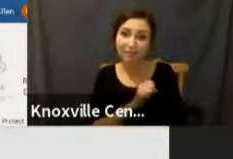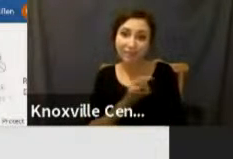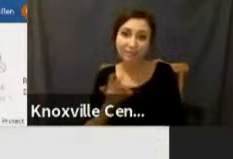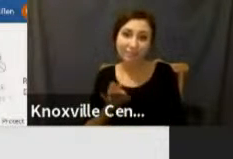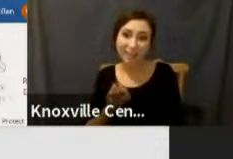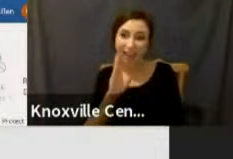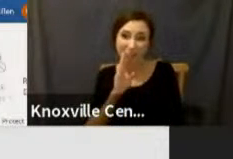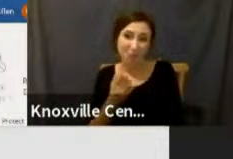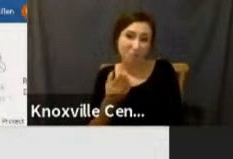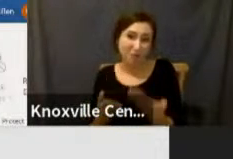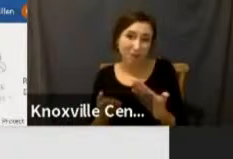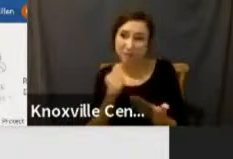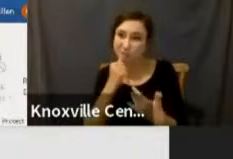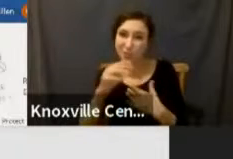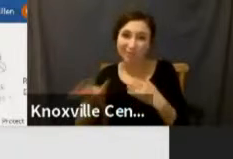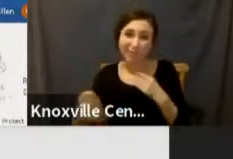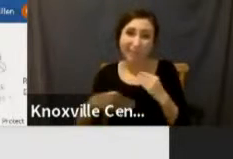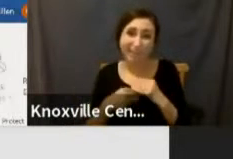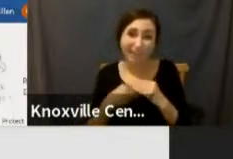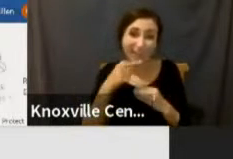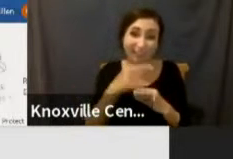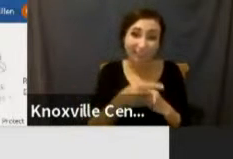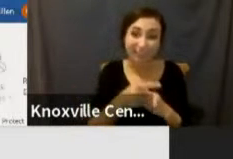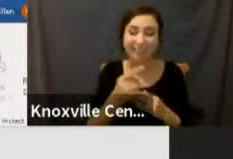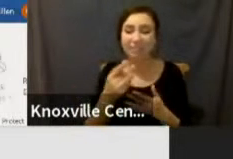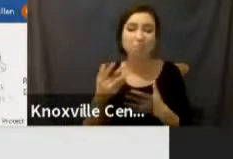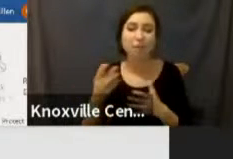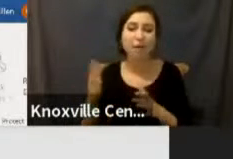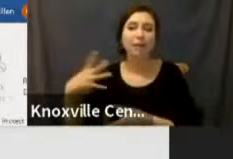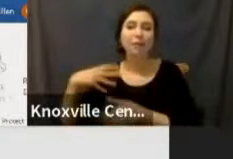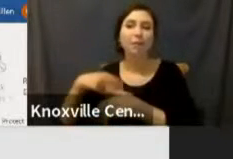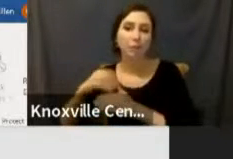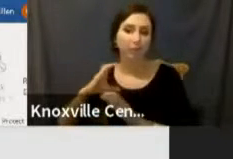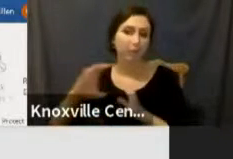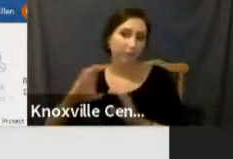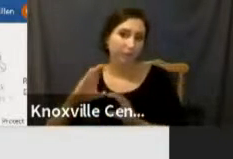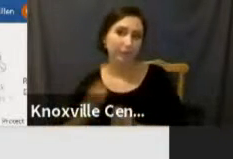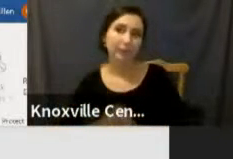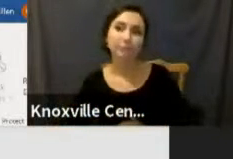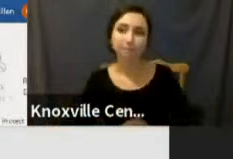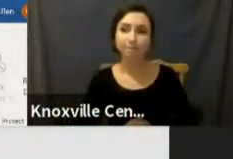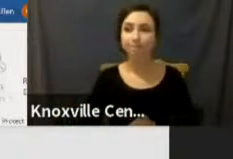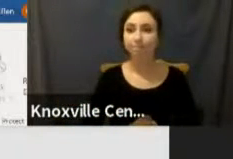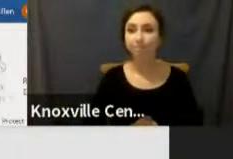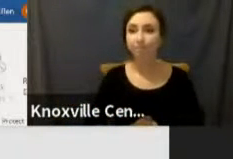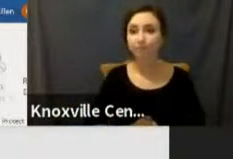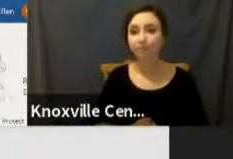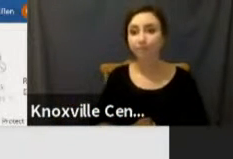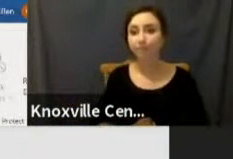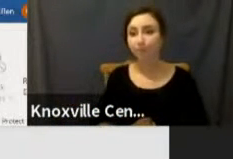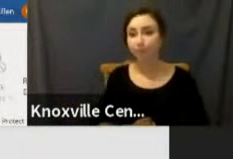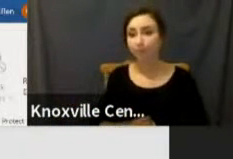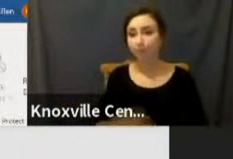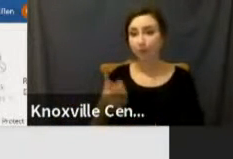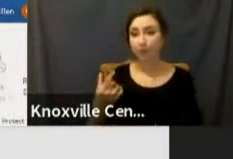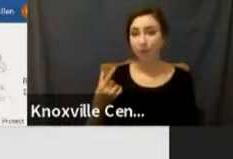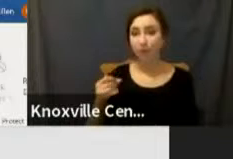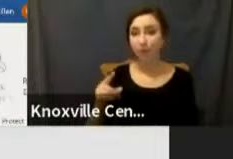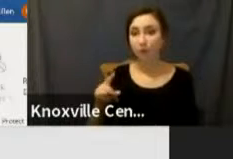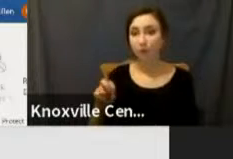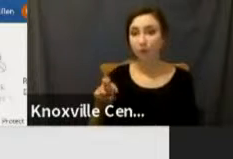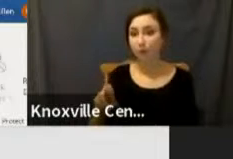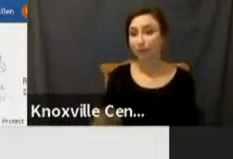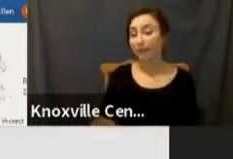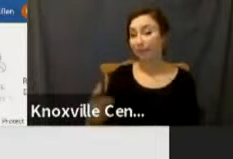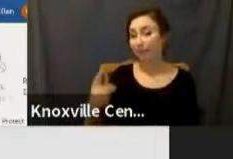leaving that out of this piece, but make it part of the conversation. I think it would be a pretty good piece